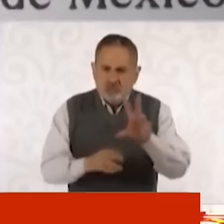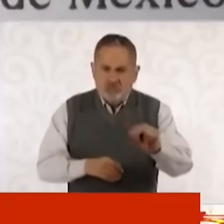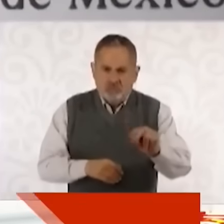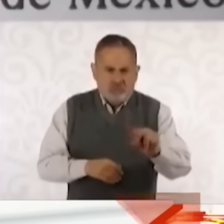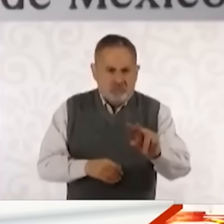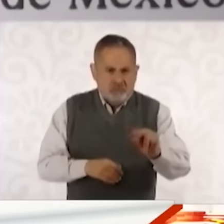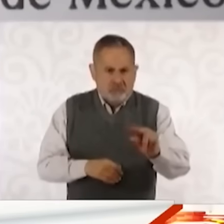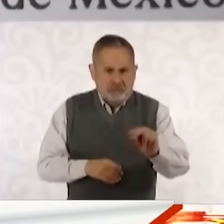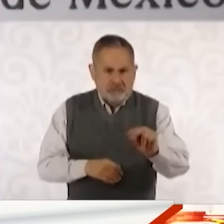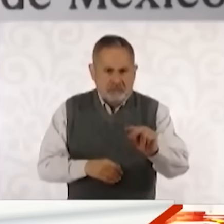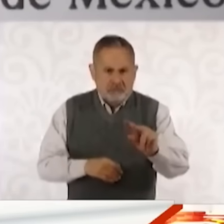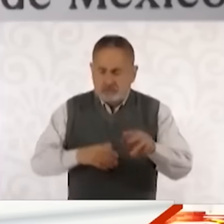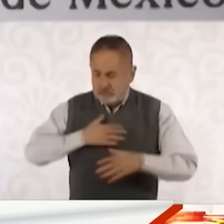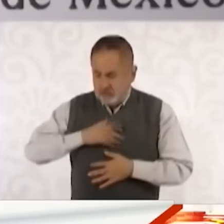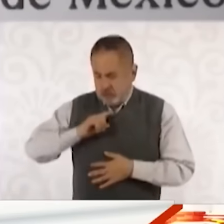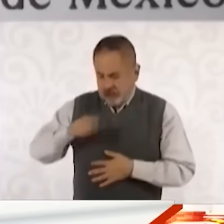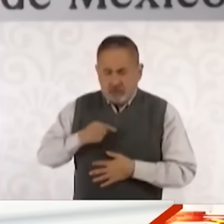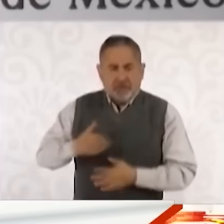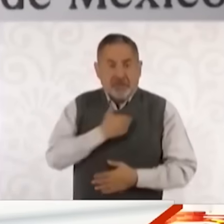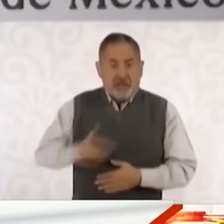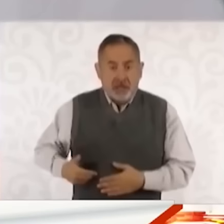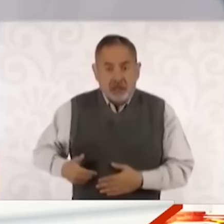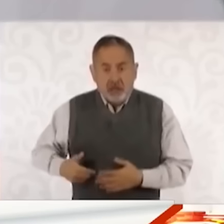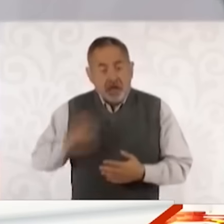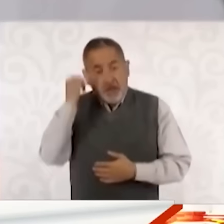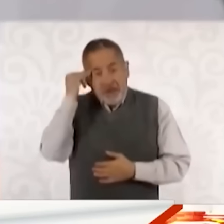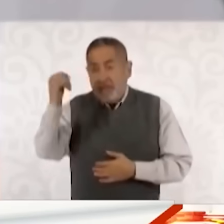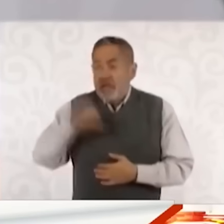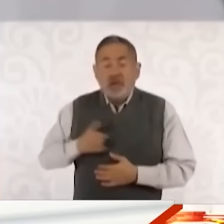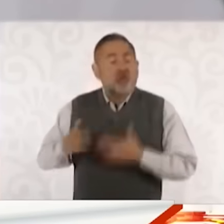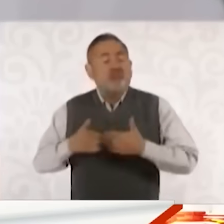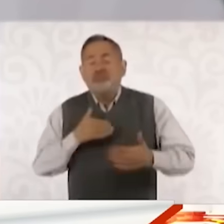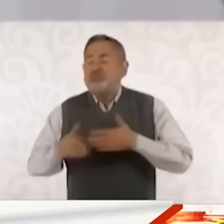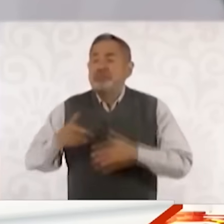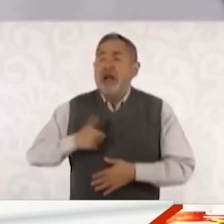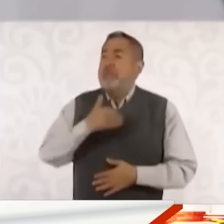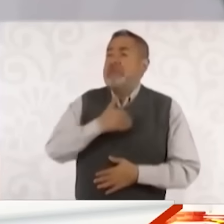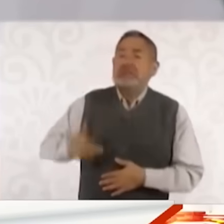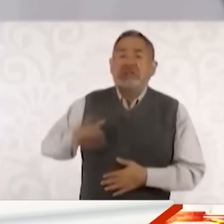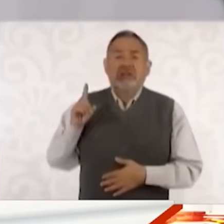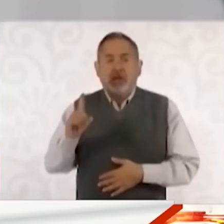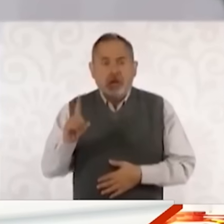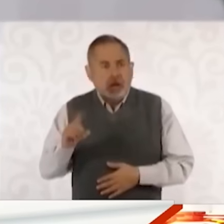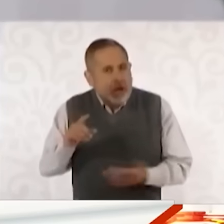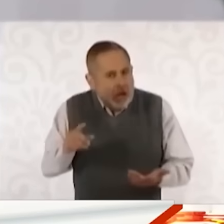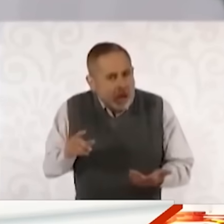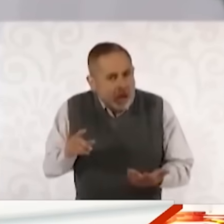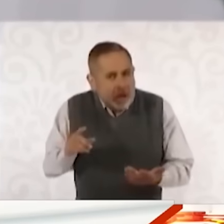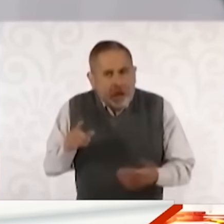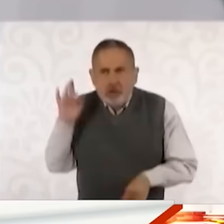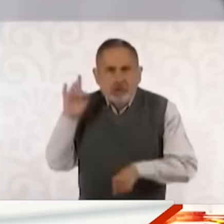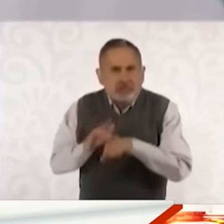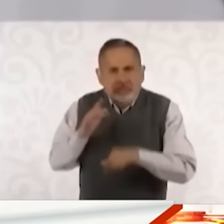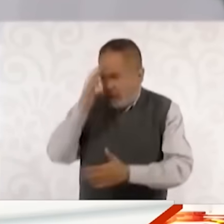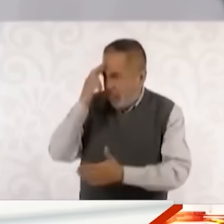Although if this happens to a president walking down the street, then what happens to other young women? So we cannot let it go as if it were nothing.